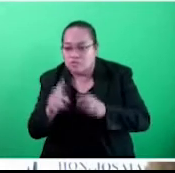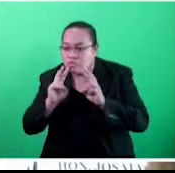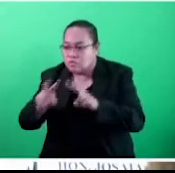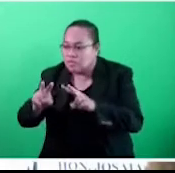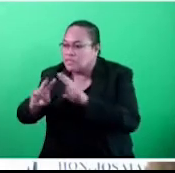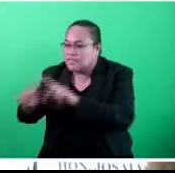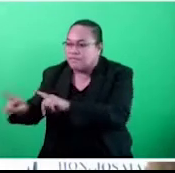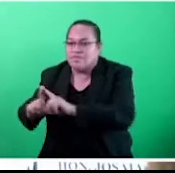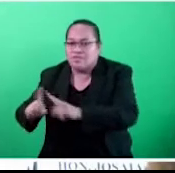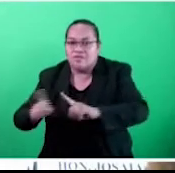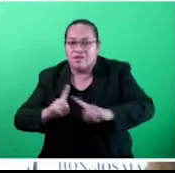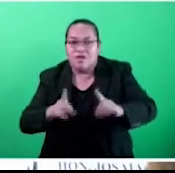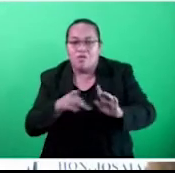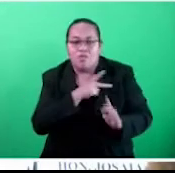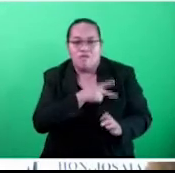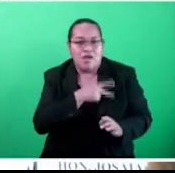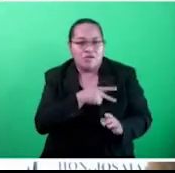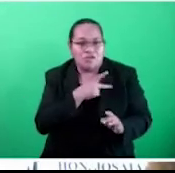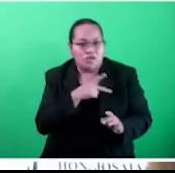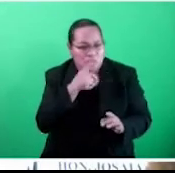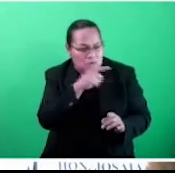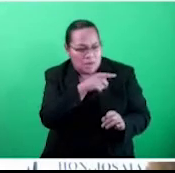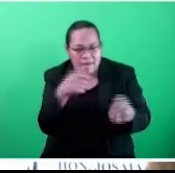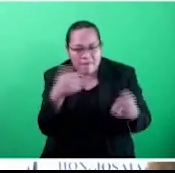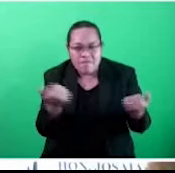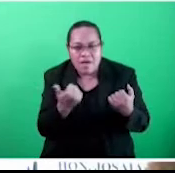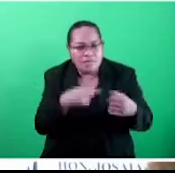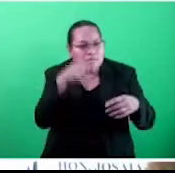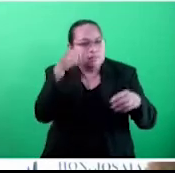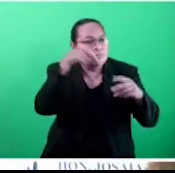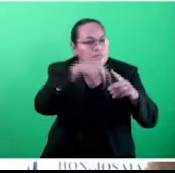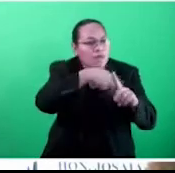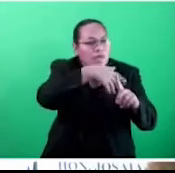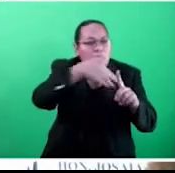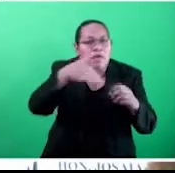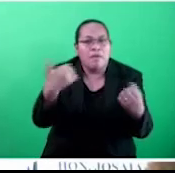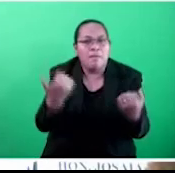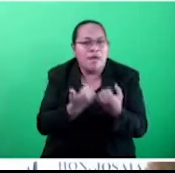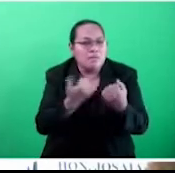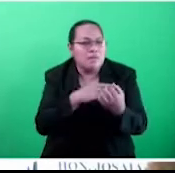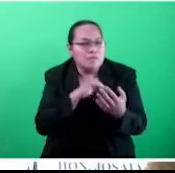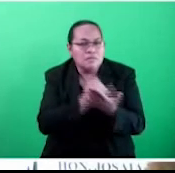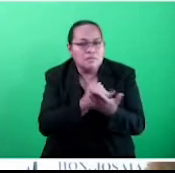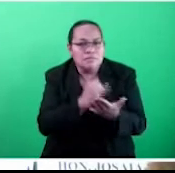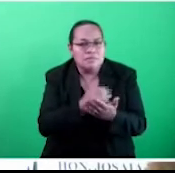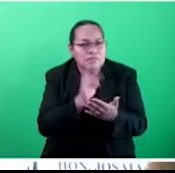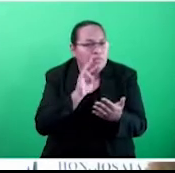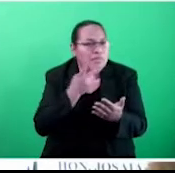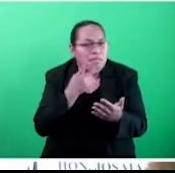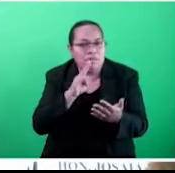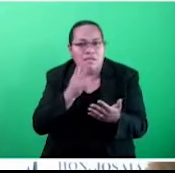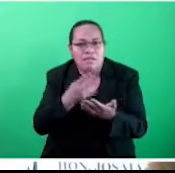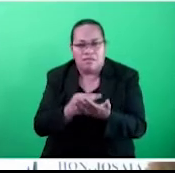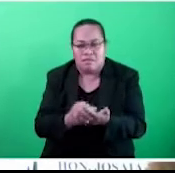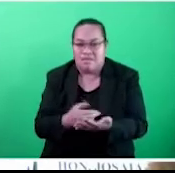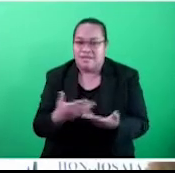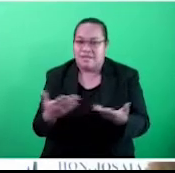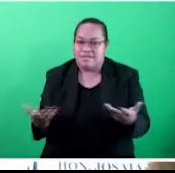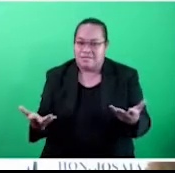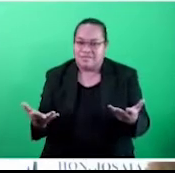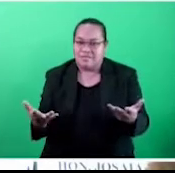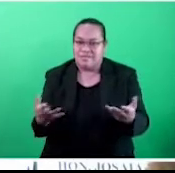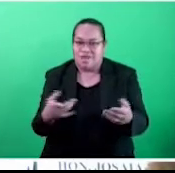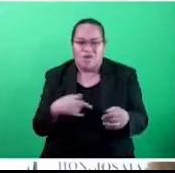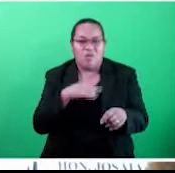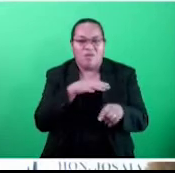other professionals, where we still find a lot of shenanigans that goes on vis-a-vis the relationship between the client